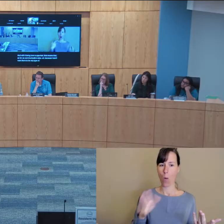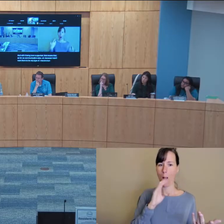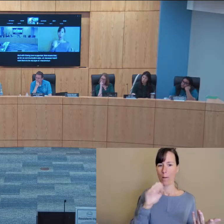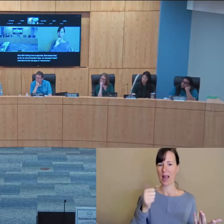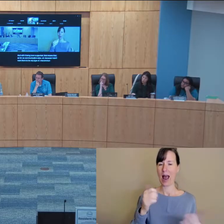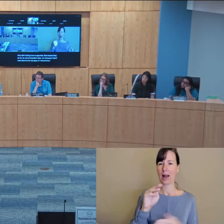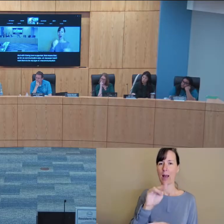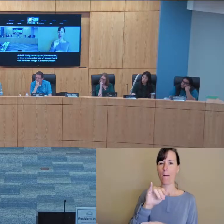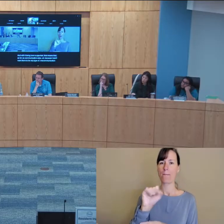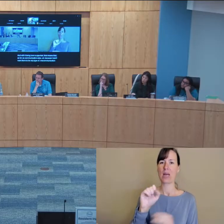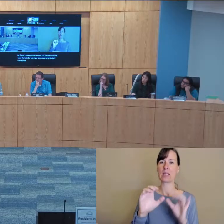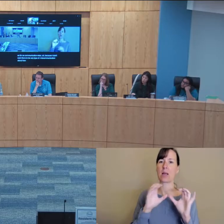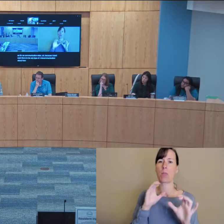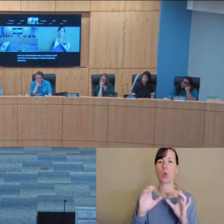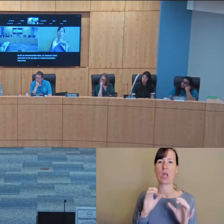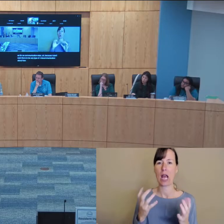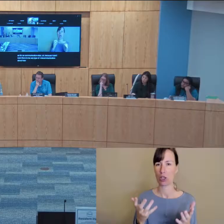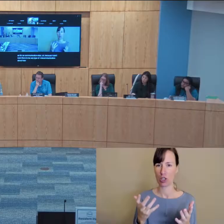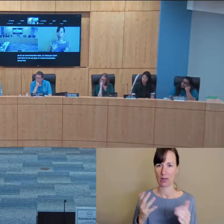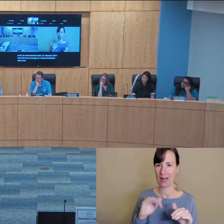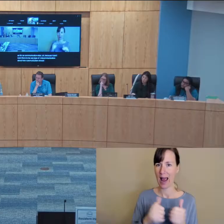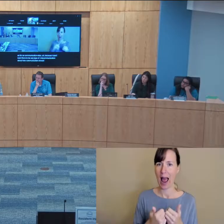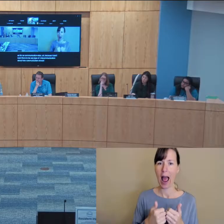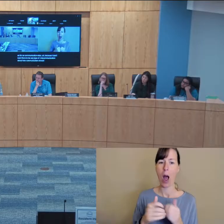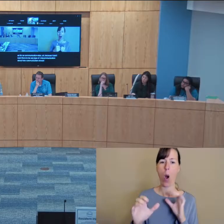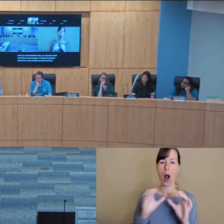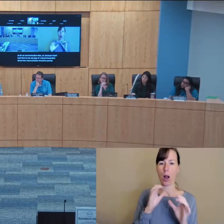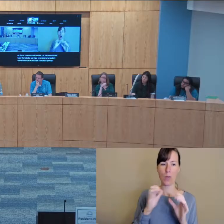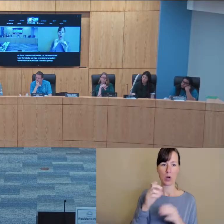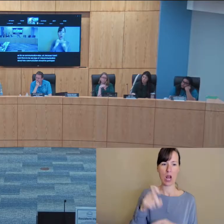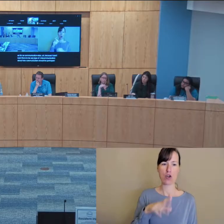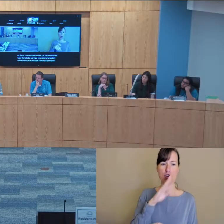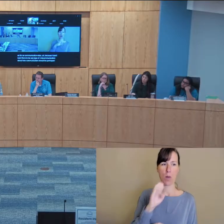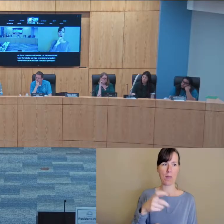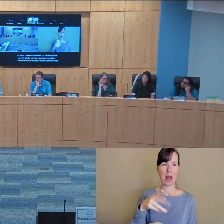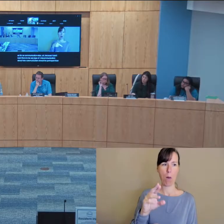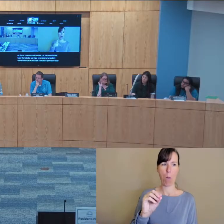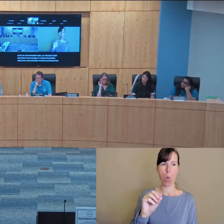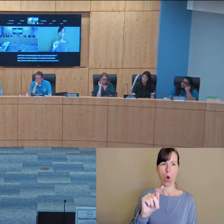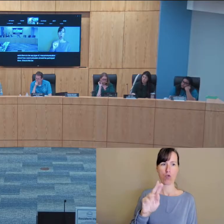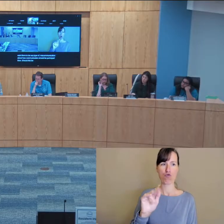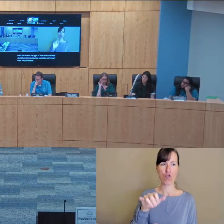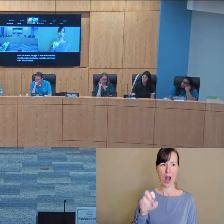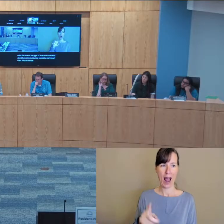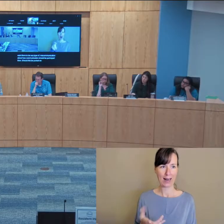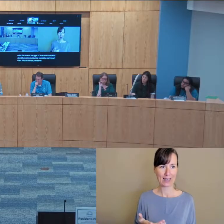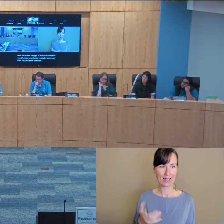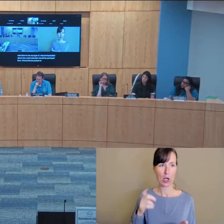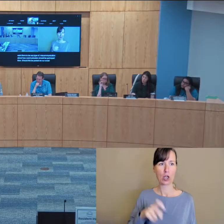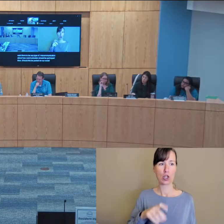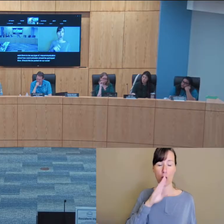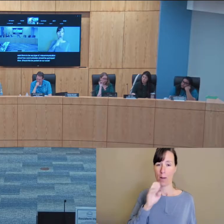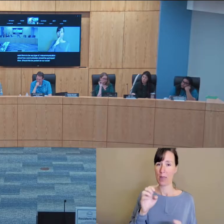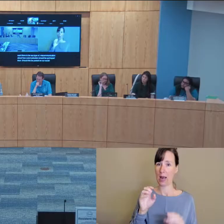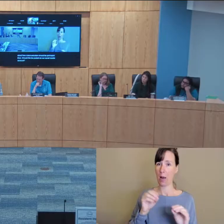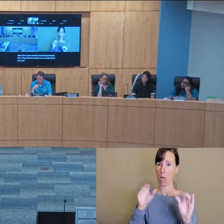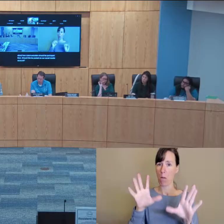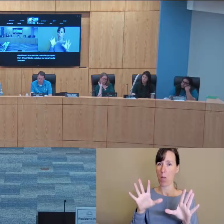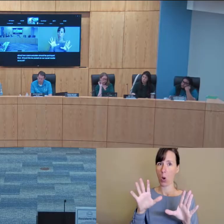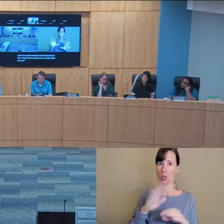miscommunication about how communication should be portrayed then. Should this be posted on our social media account?